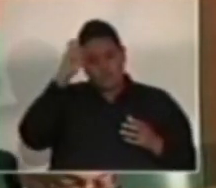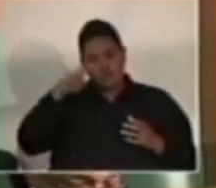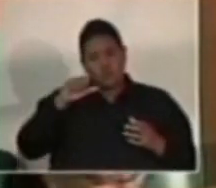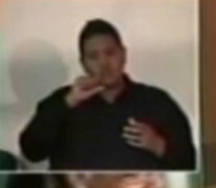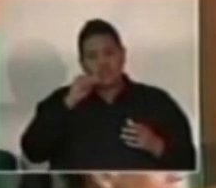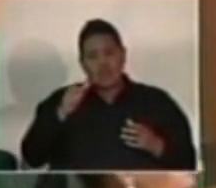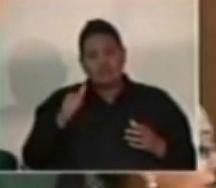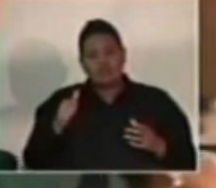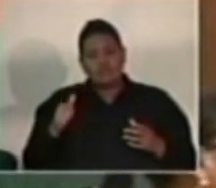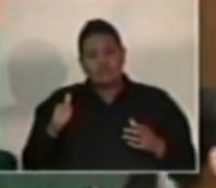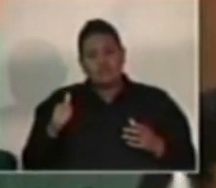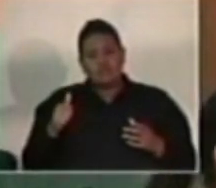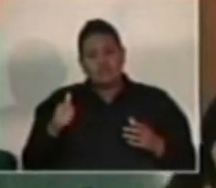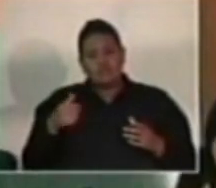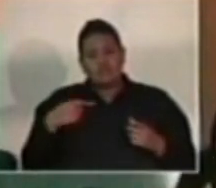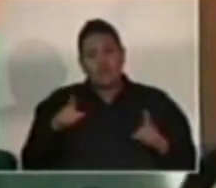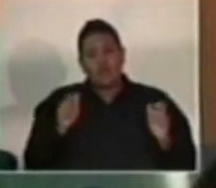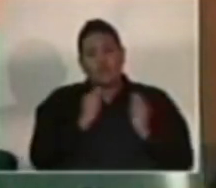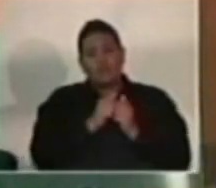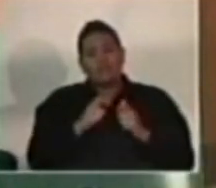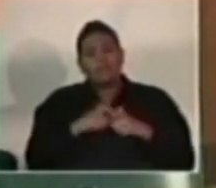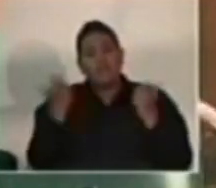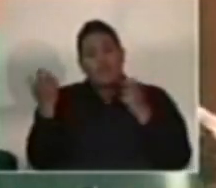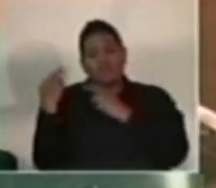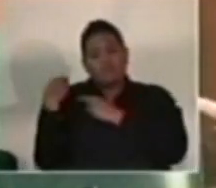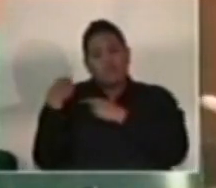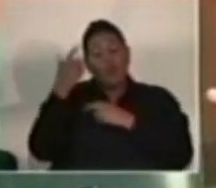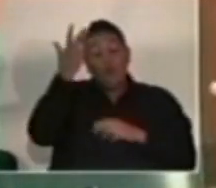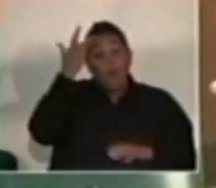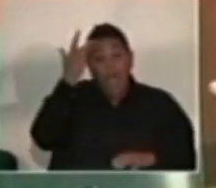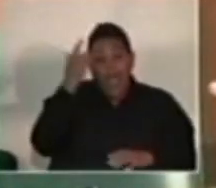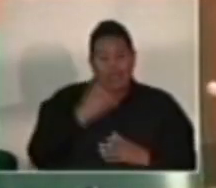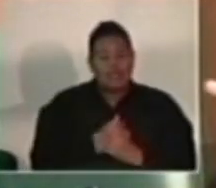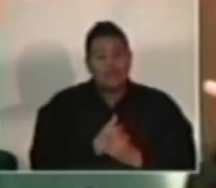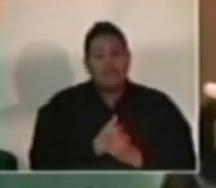been acted upon with greater responsibility. Because, Mr. Speaker,